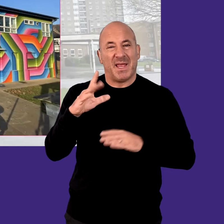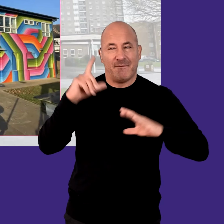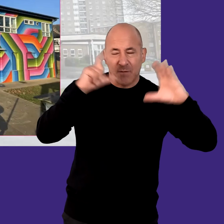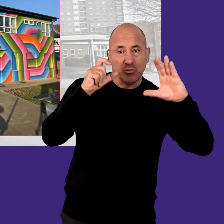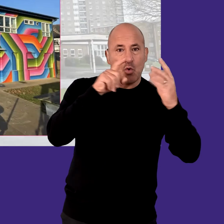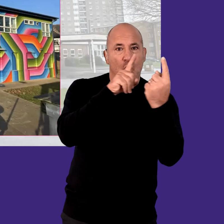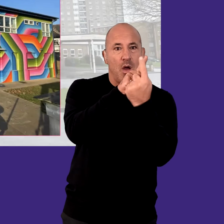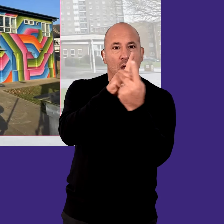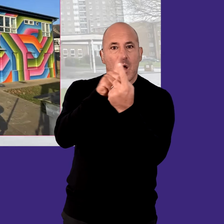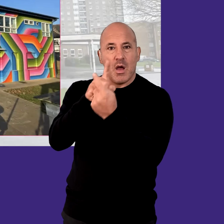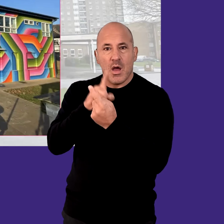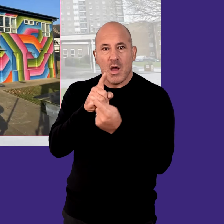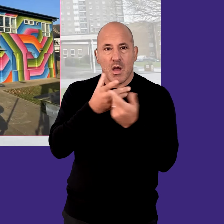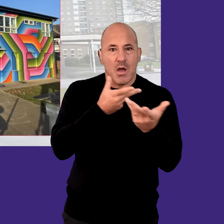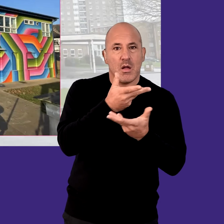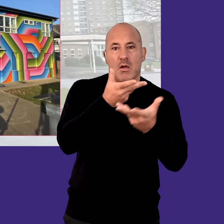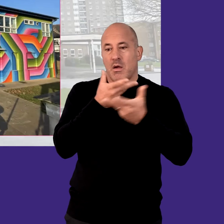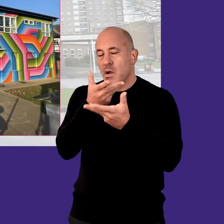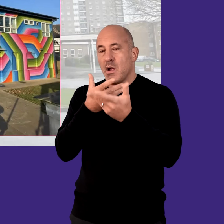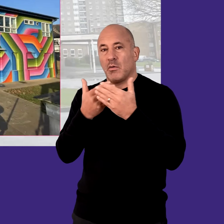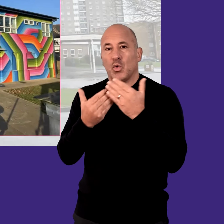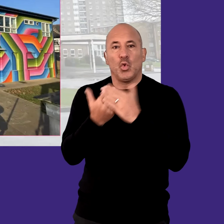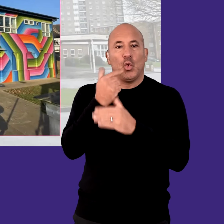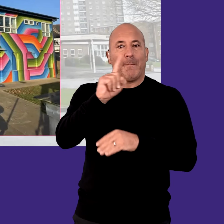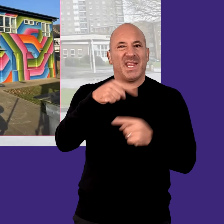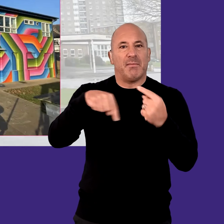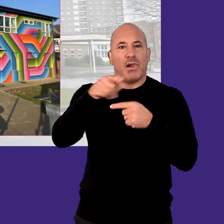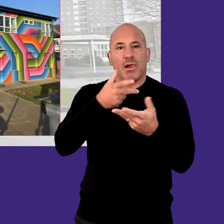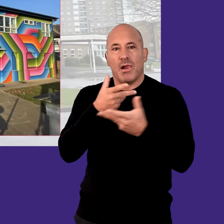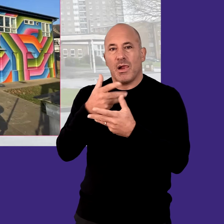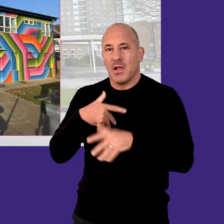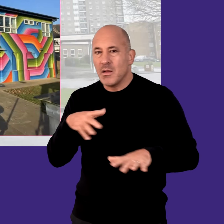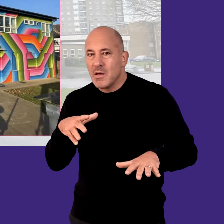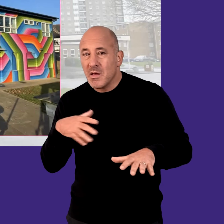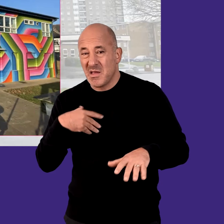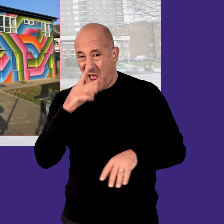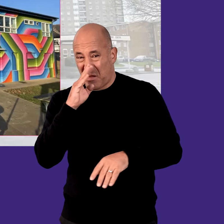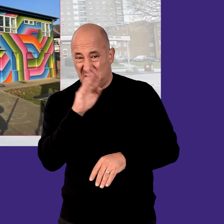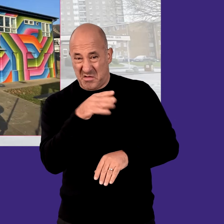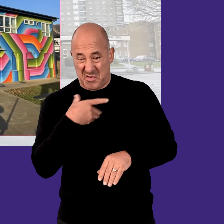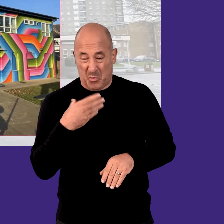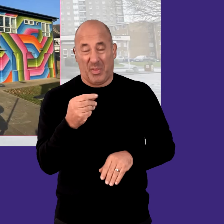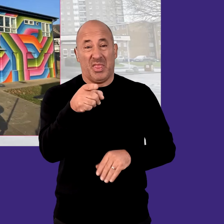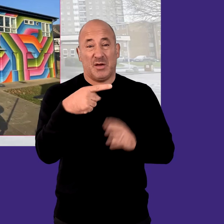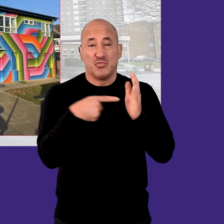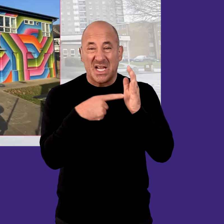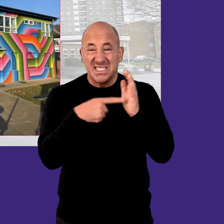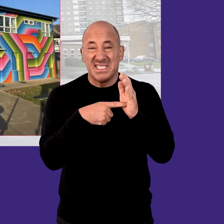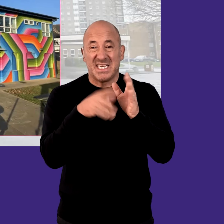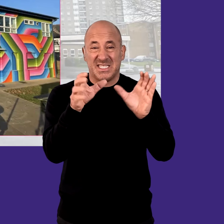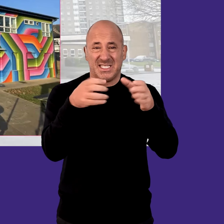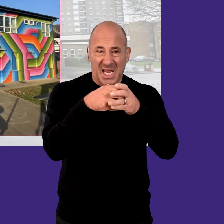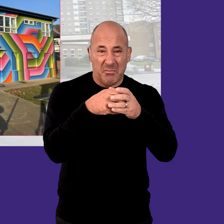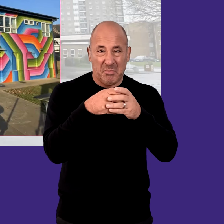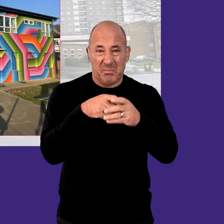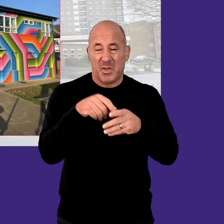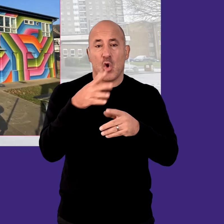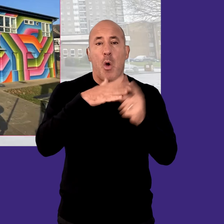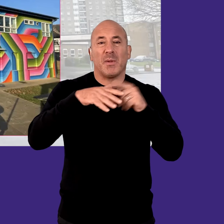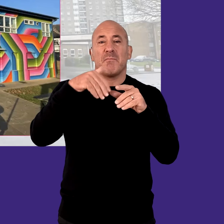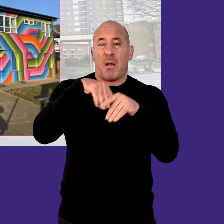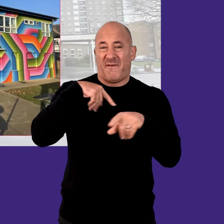for, but because of the work that Jamie had been doing and opening doors and starting those conversations with new